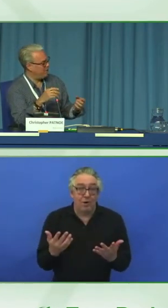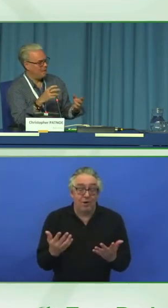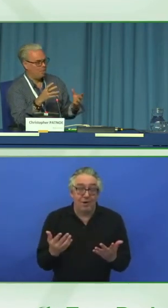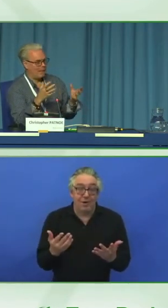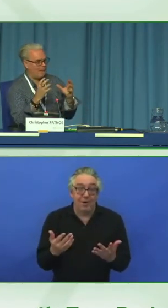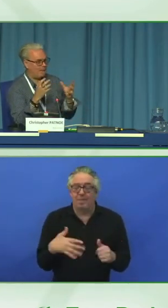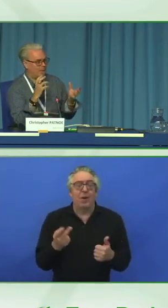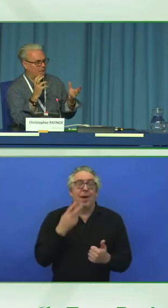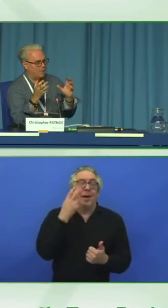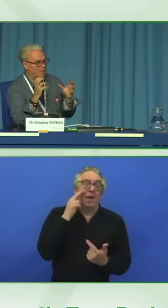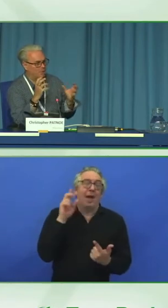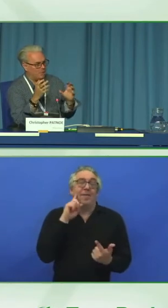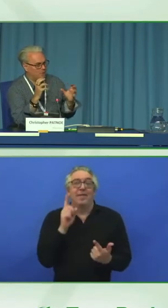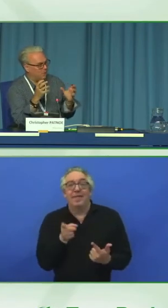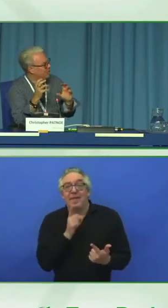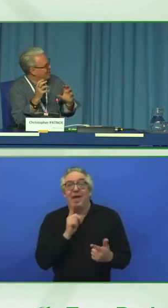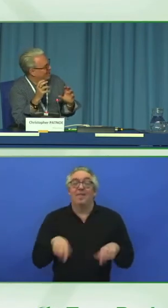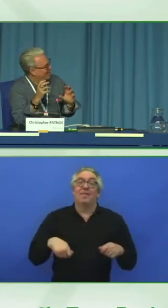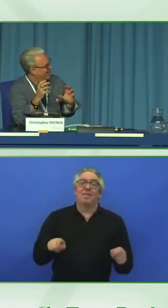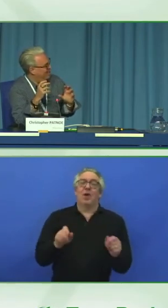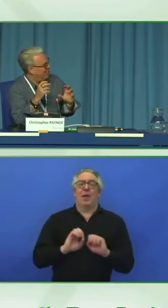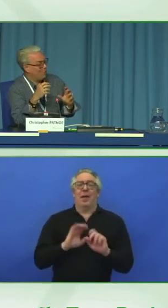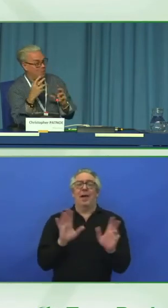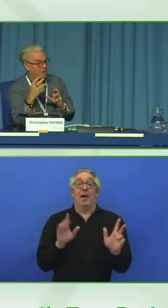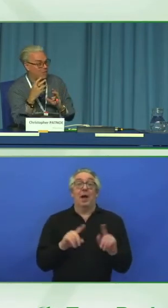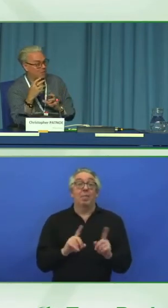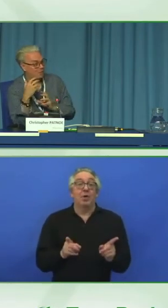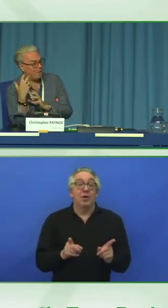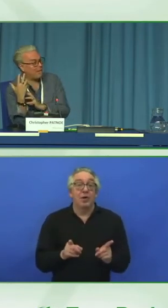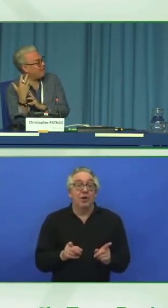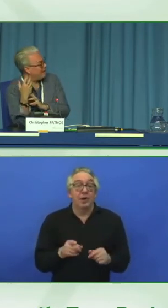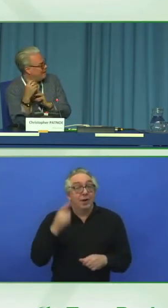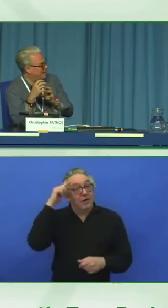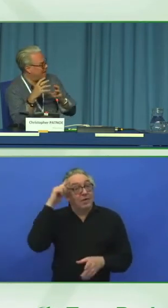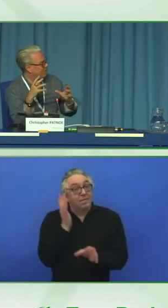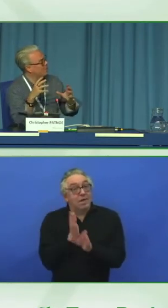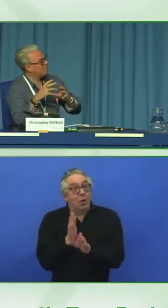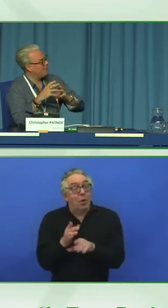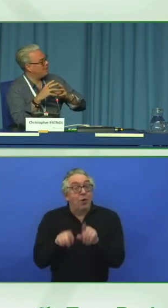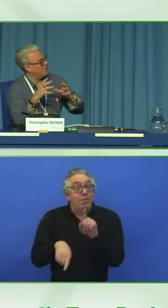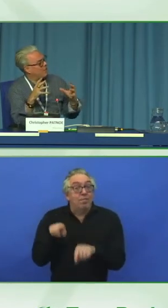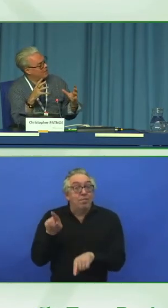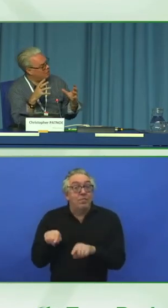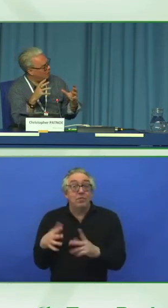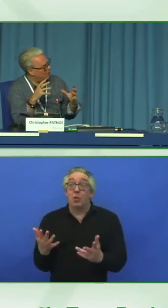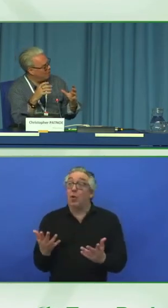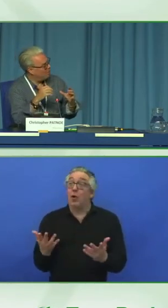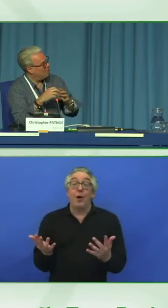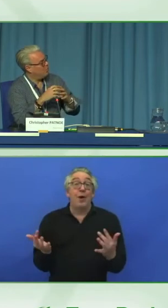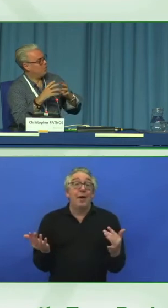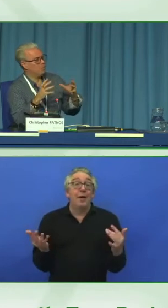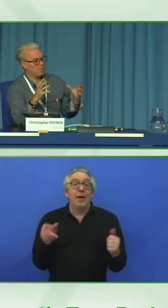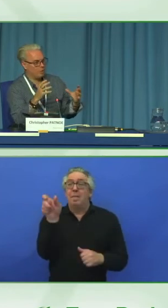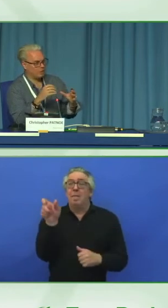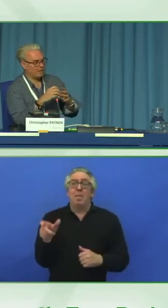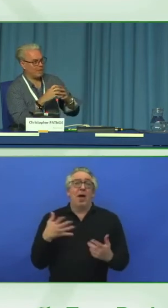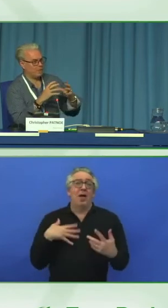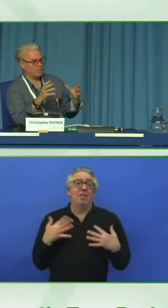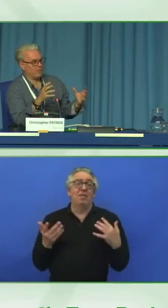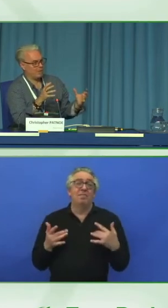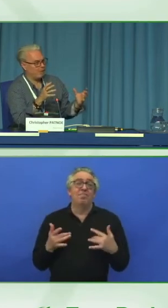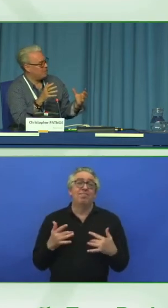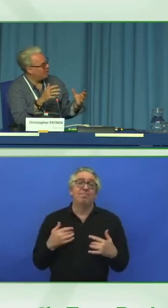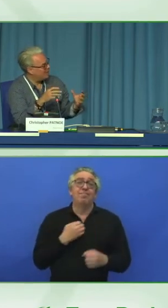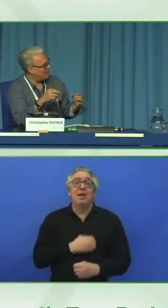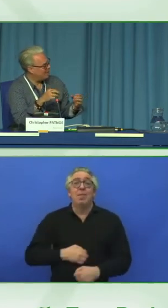or in a chair, but what about neurodiversity or depression or migraines? These things also change the way you view the world and how